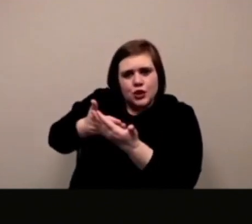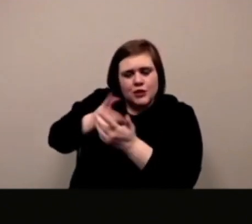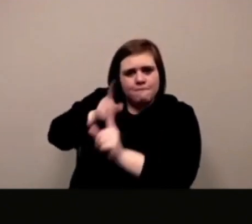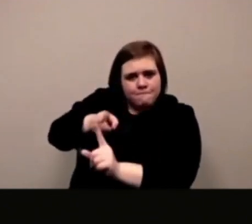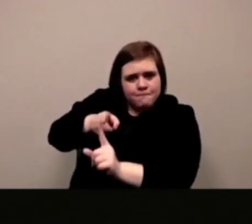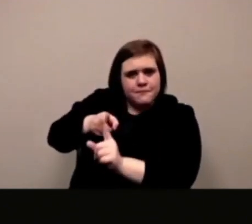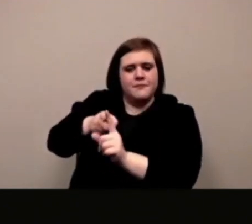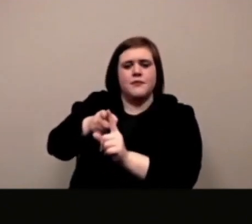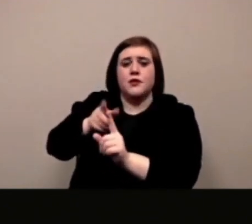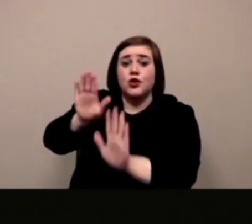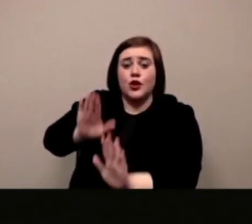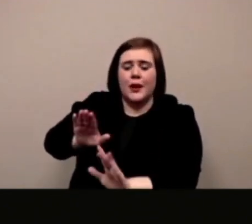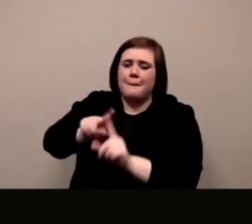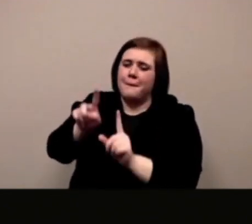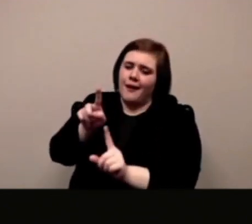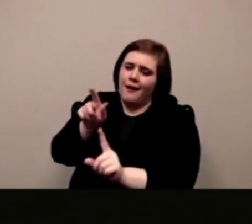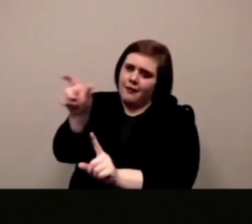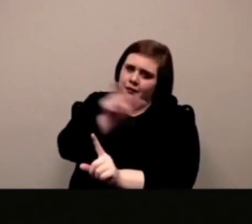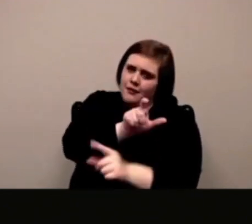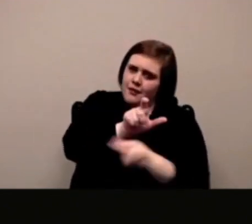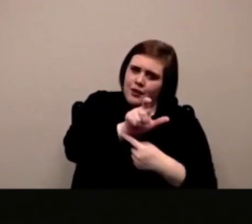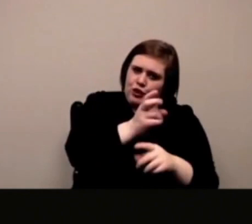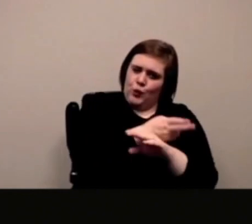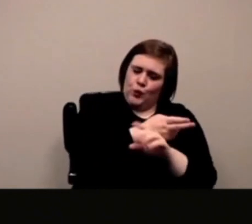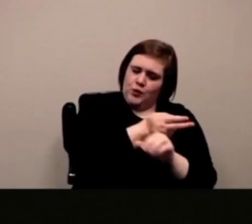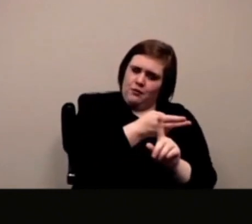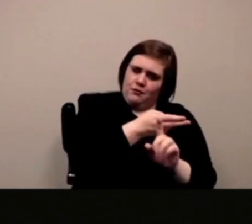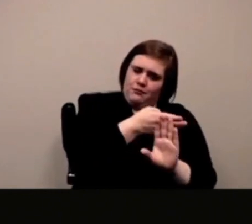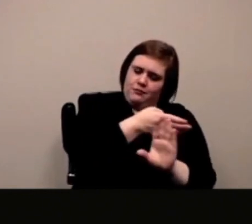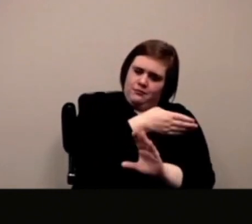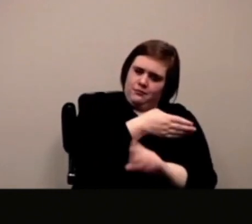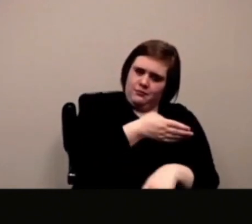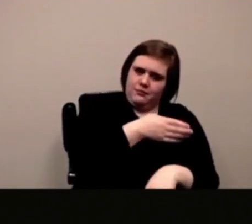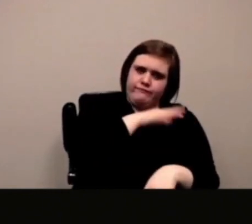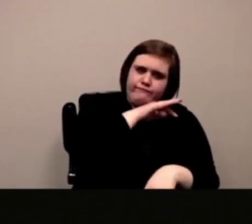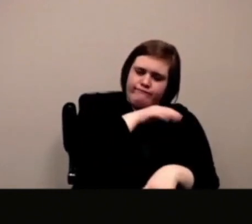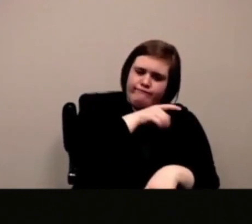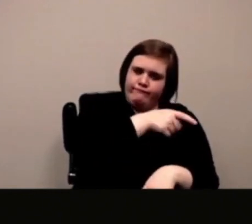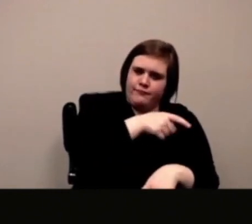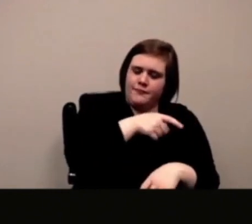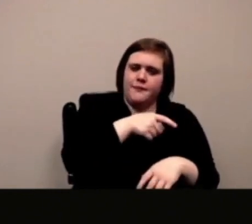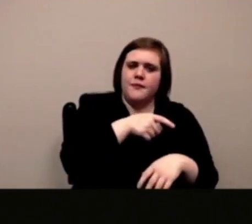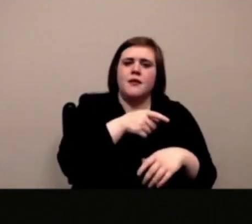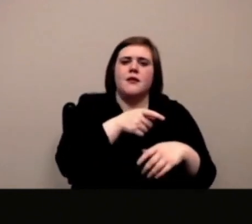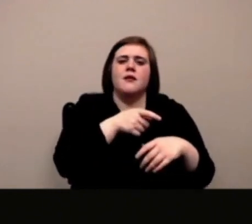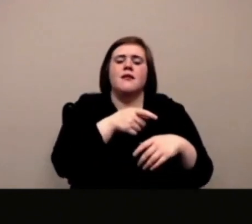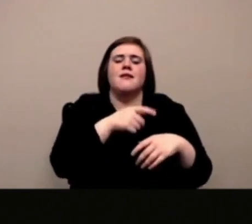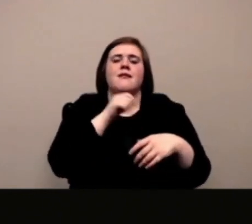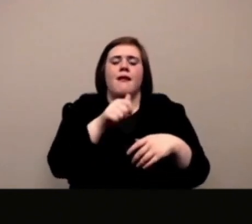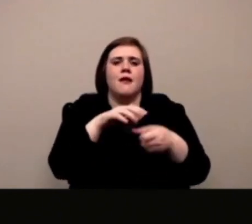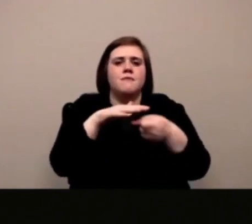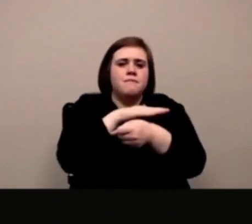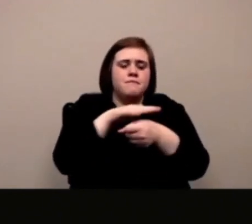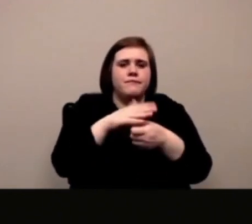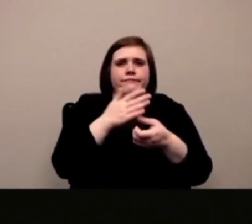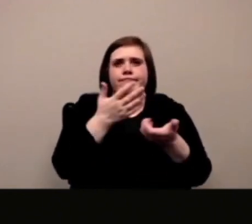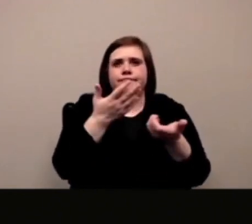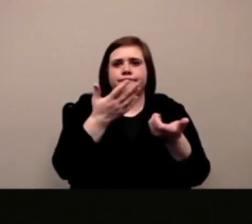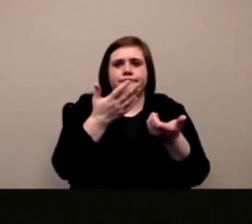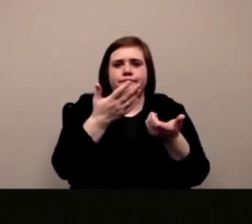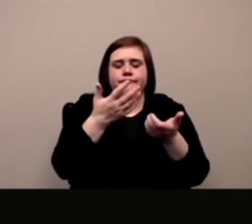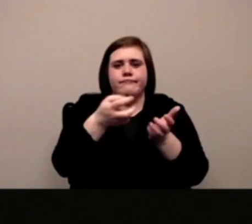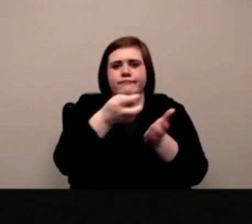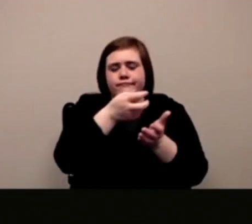also are misused. And I think a lot of times not really bringing these robust or realistic experiences